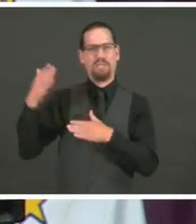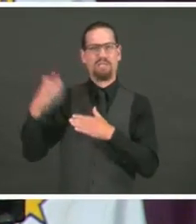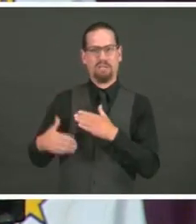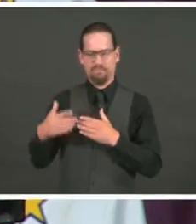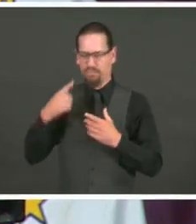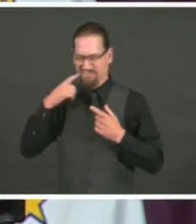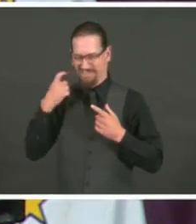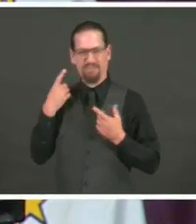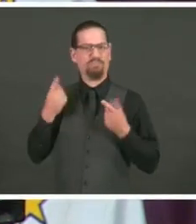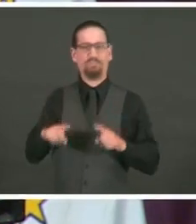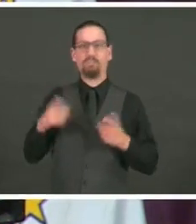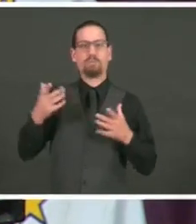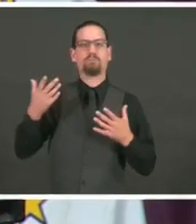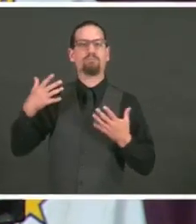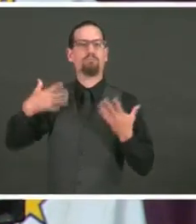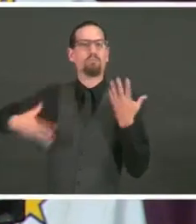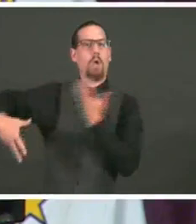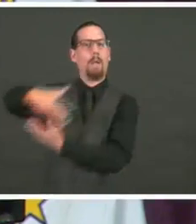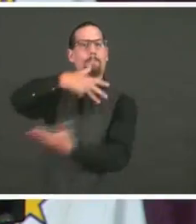storm yesterday afternoon.